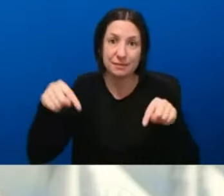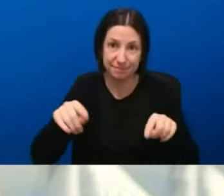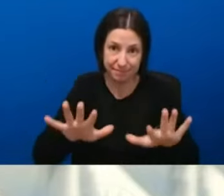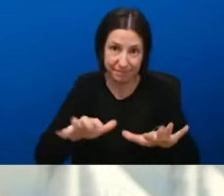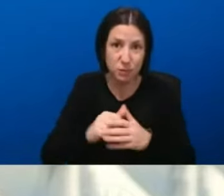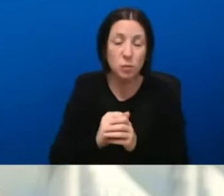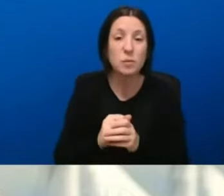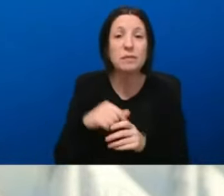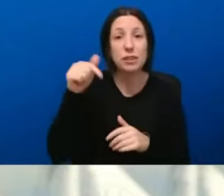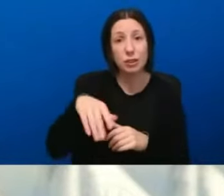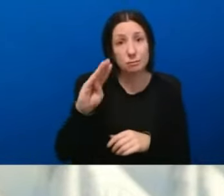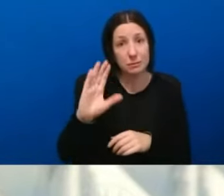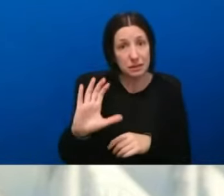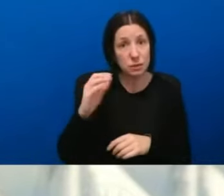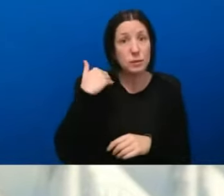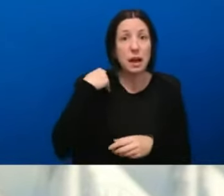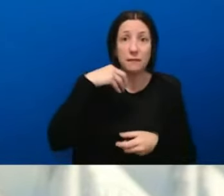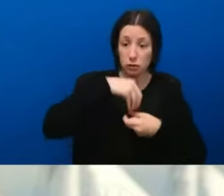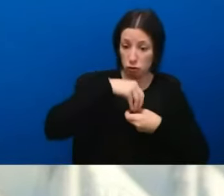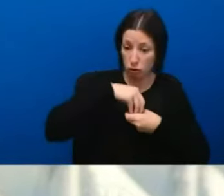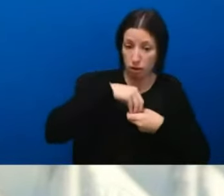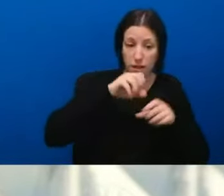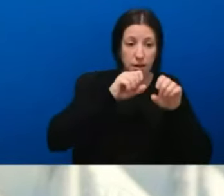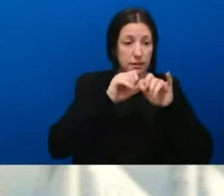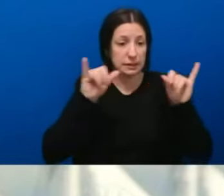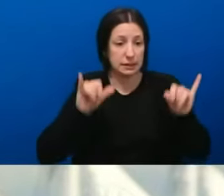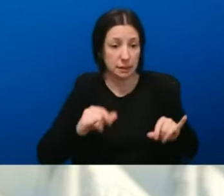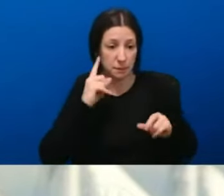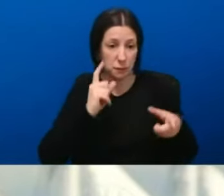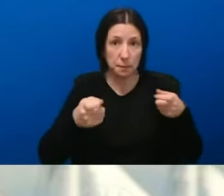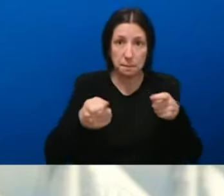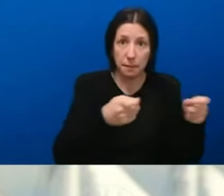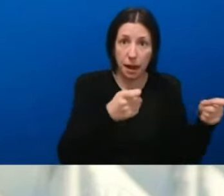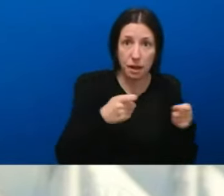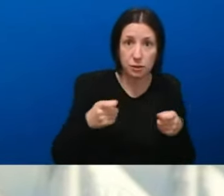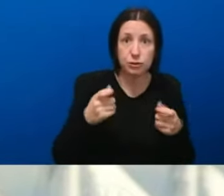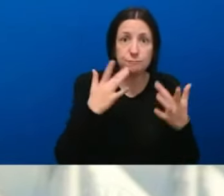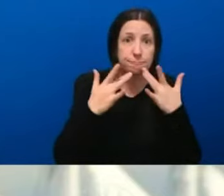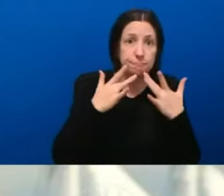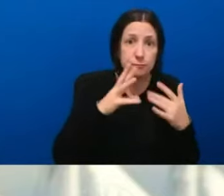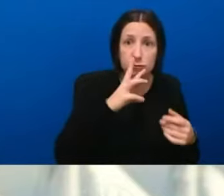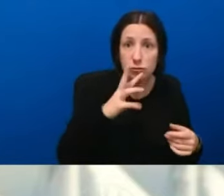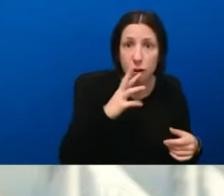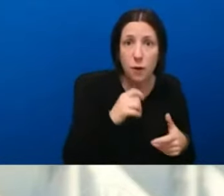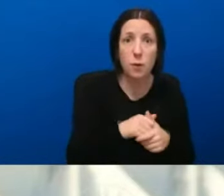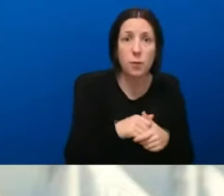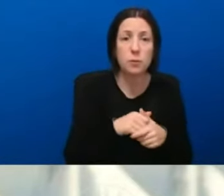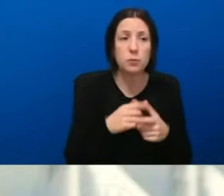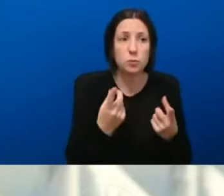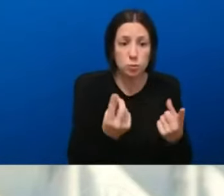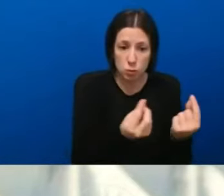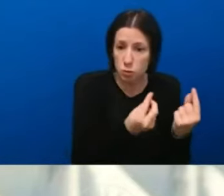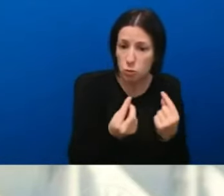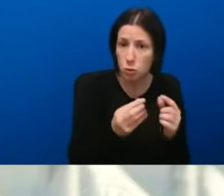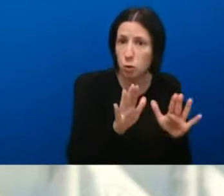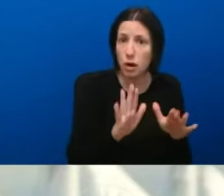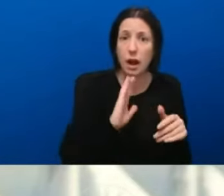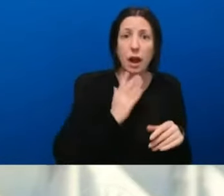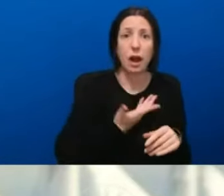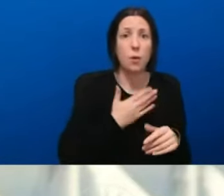a very well-developed internal system of managing a drought and preparing for drought.